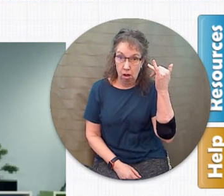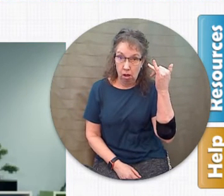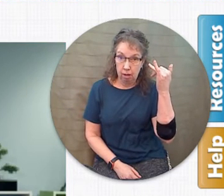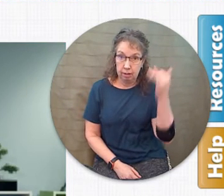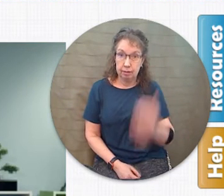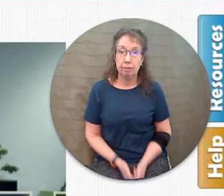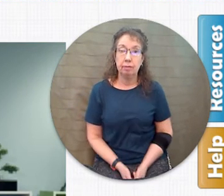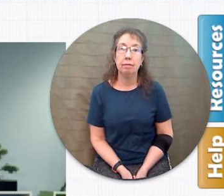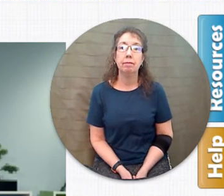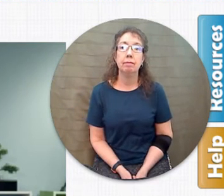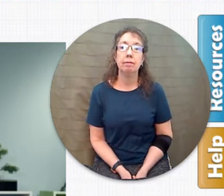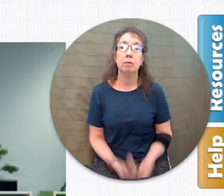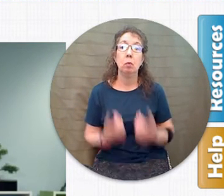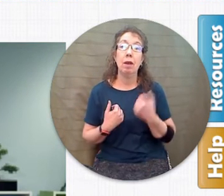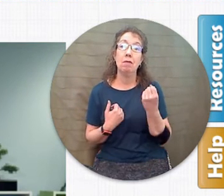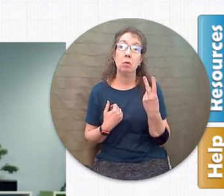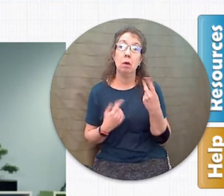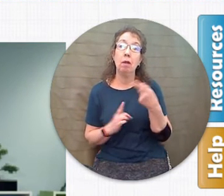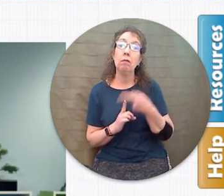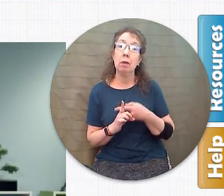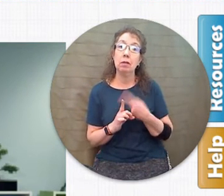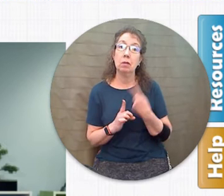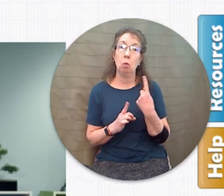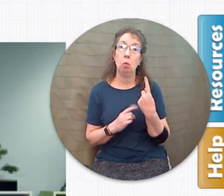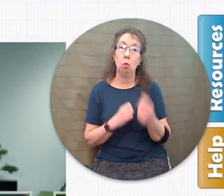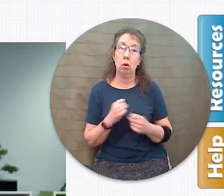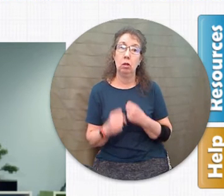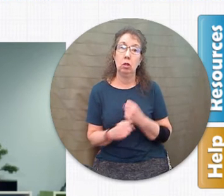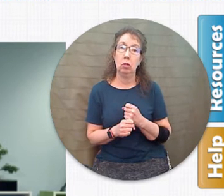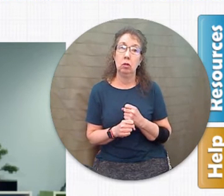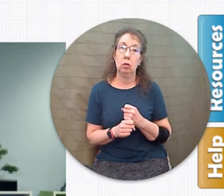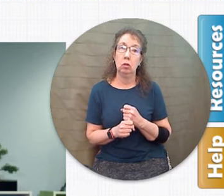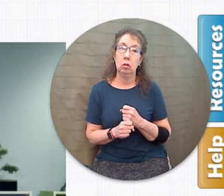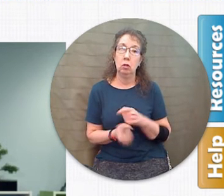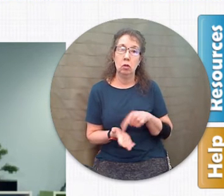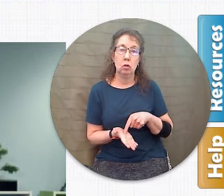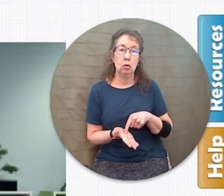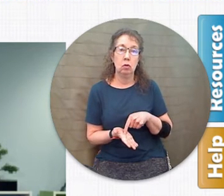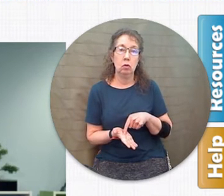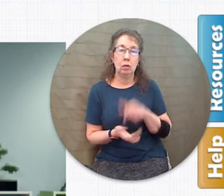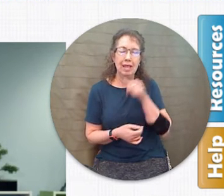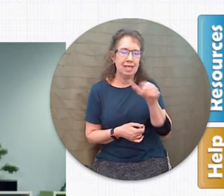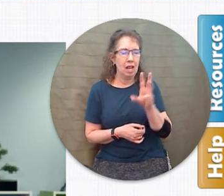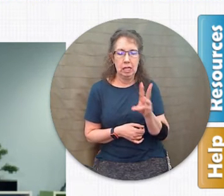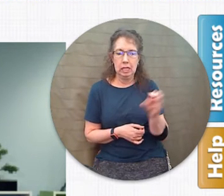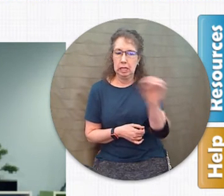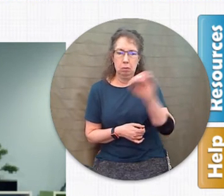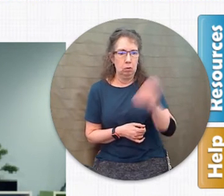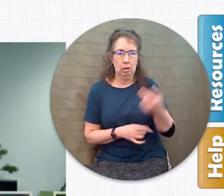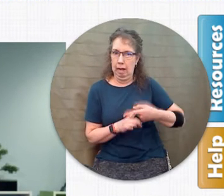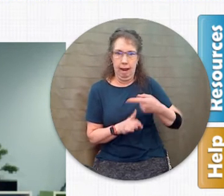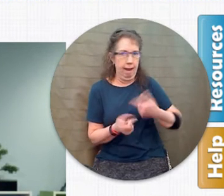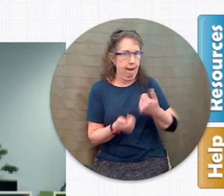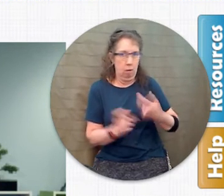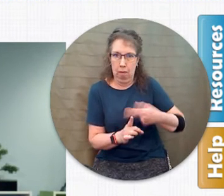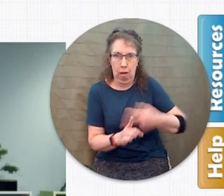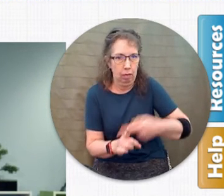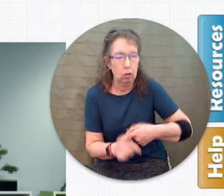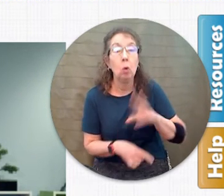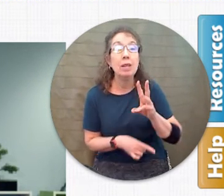we have 12 months in a year in their monthly payments. So you're not going to pay the 6% it's not 6% per month. That would be a terrible deal. It's 6%